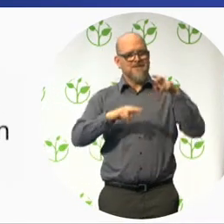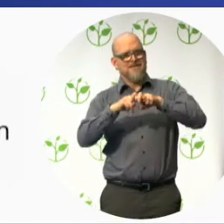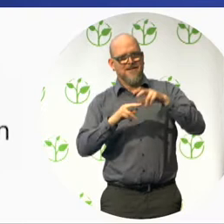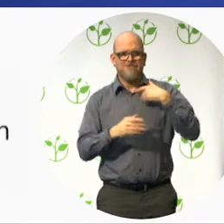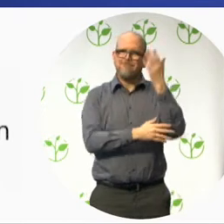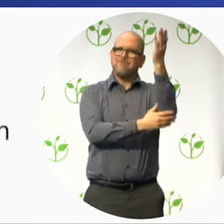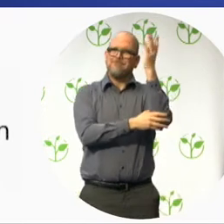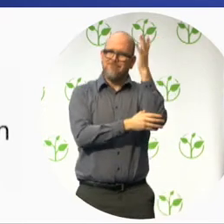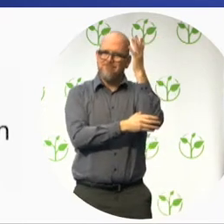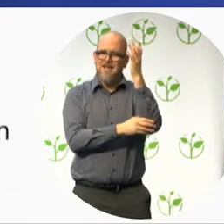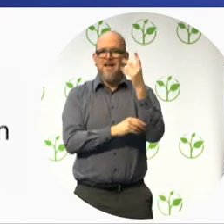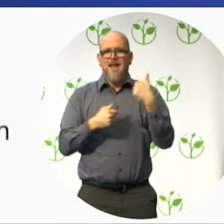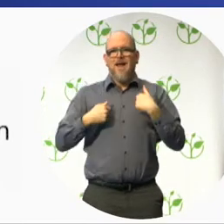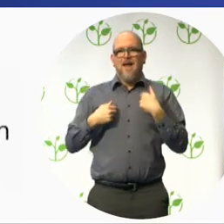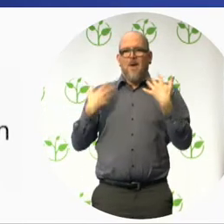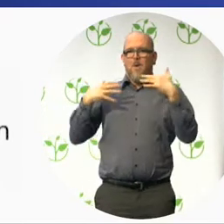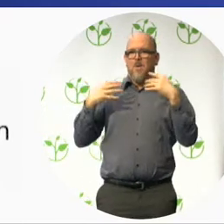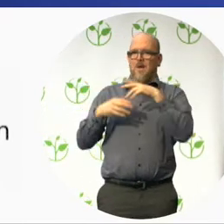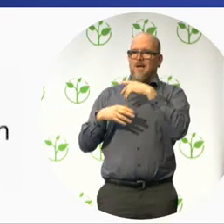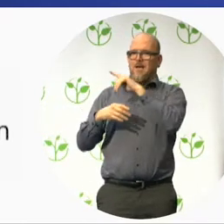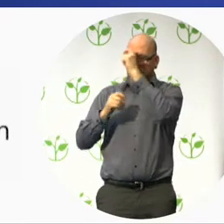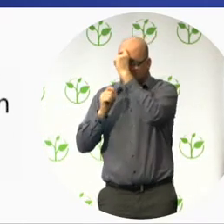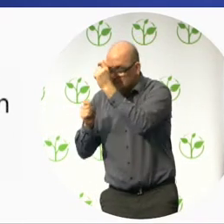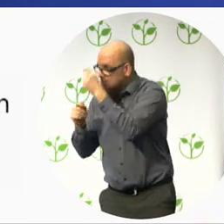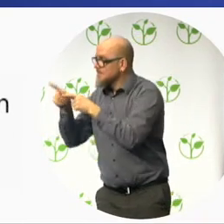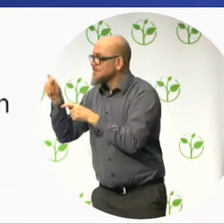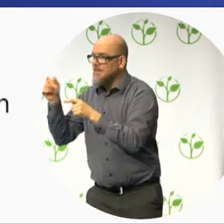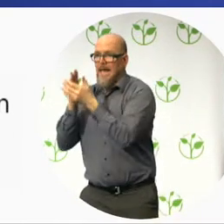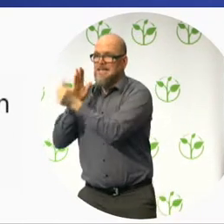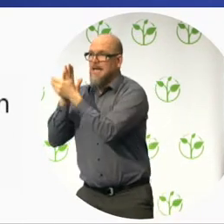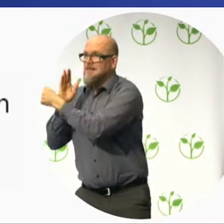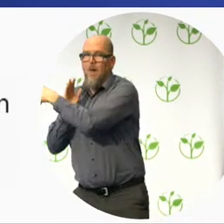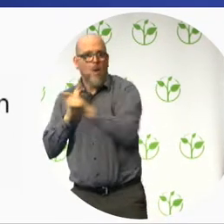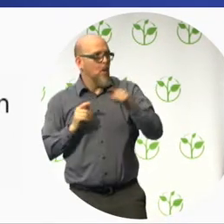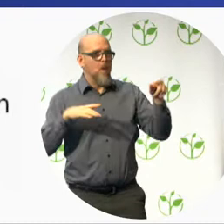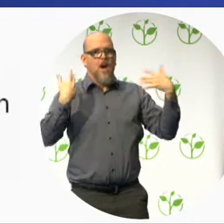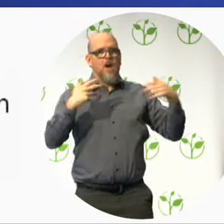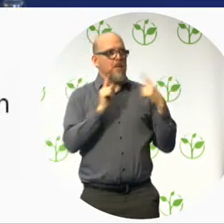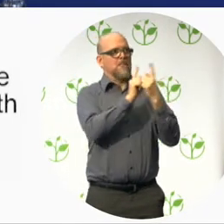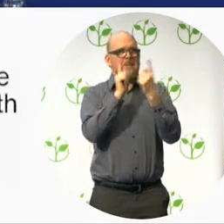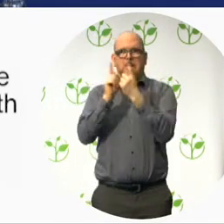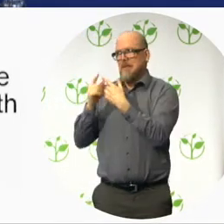on stage with so many dedicated, talented professionals from throughout the world. Thank you.